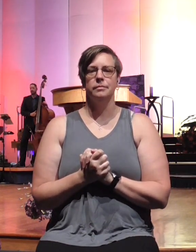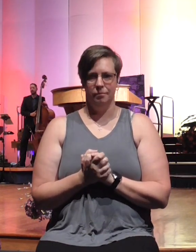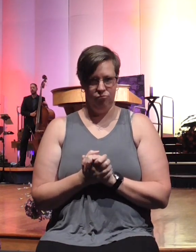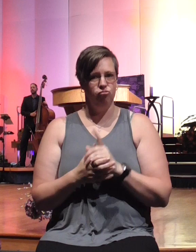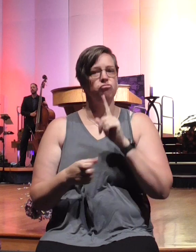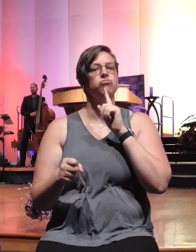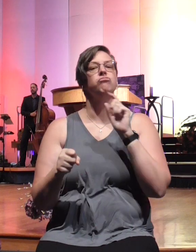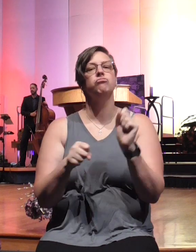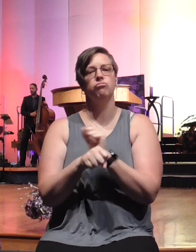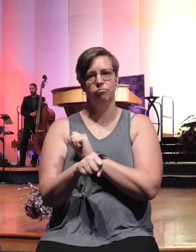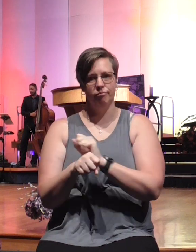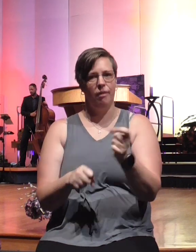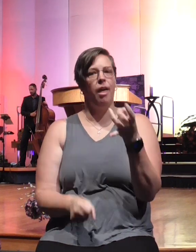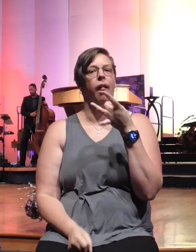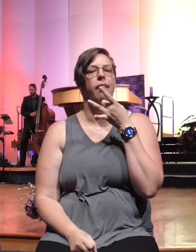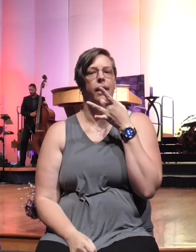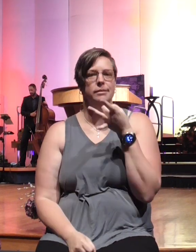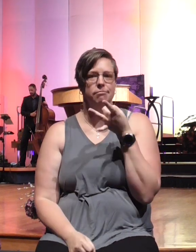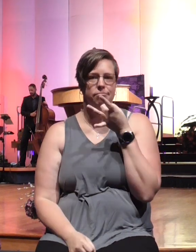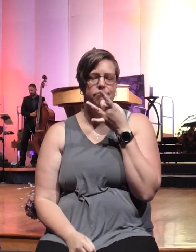There is a light,